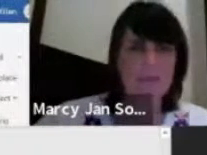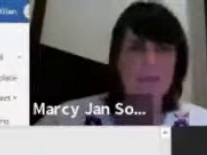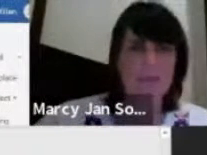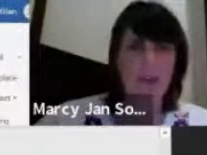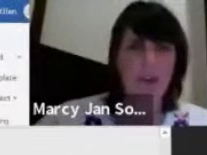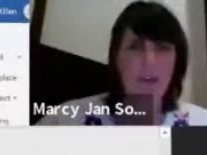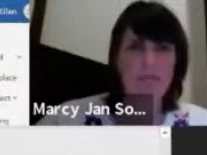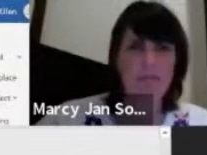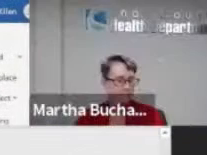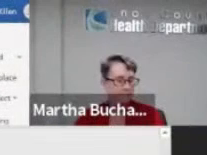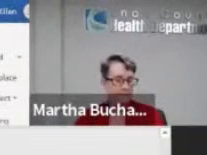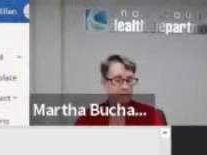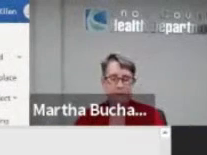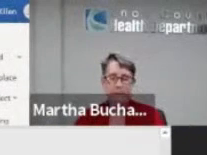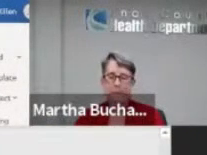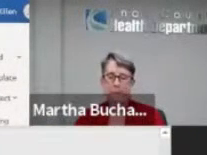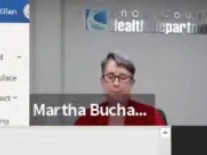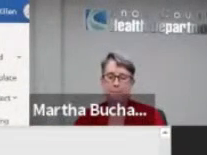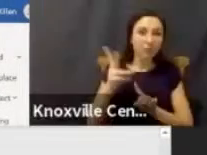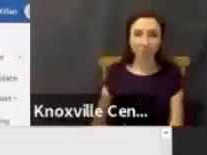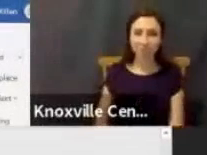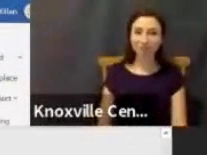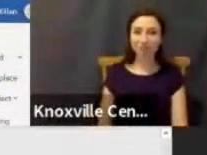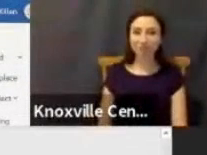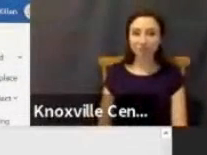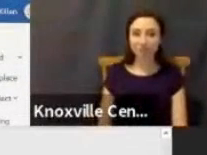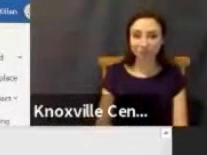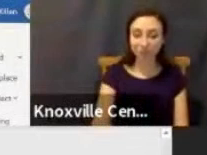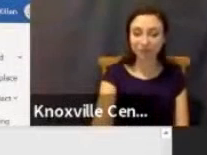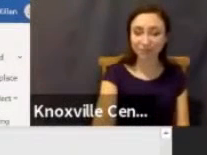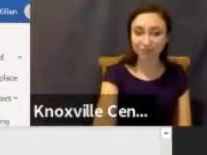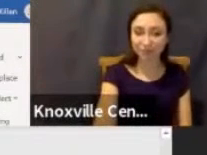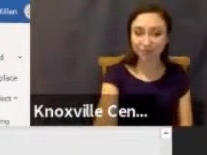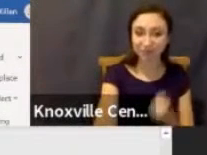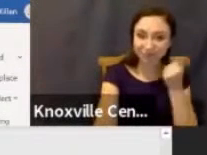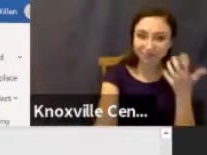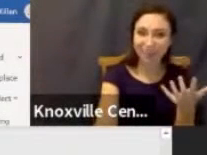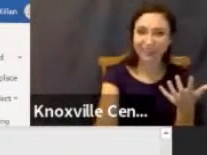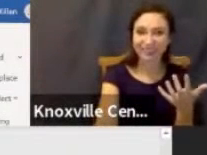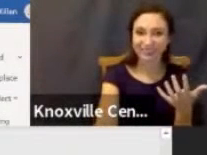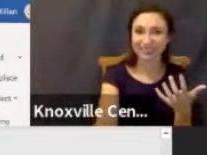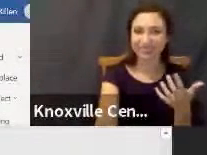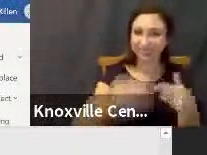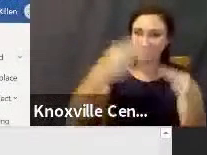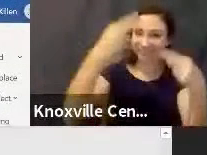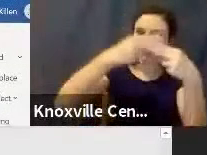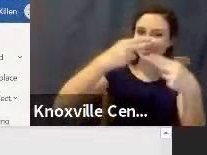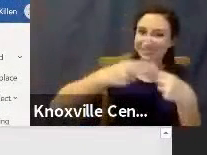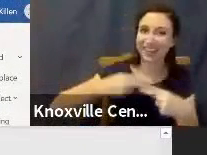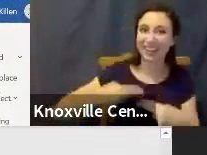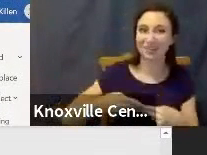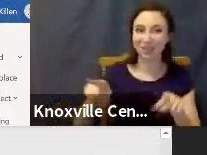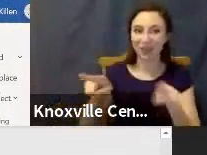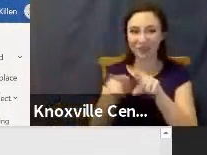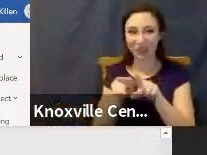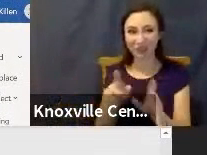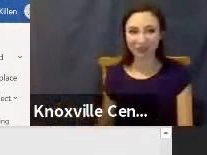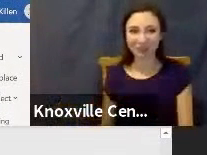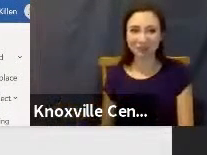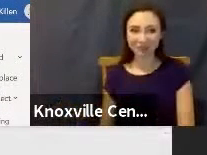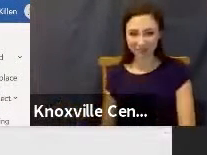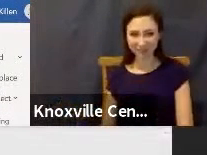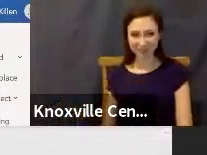on thoughts. A whole lot of names on there when I look at it. It's a whole lot of titles. For one. Whole